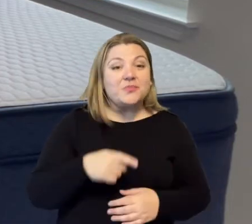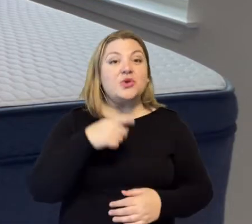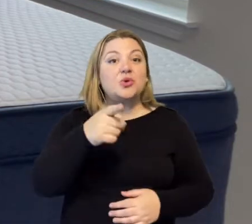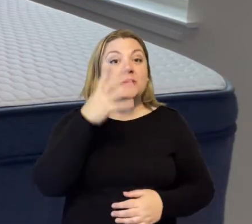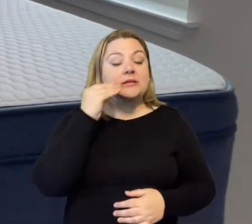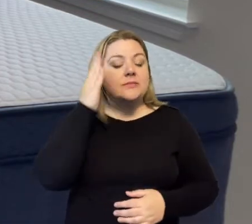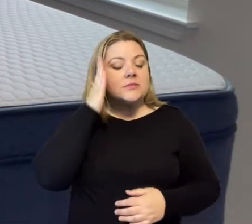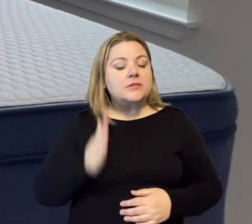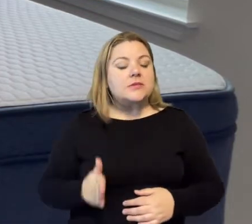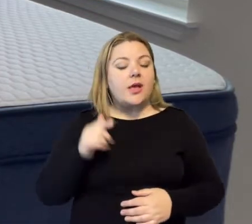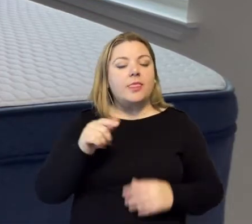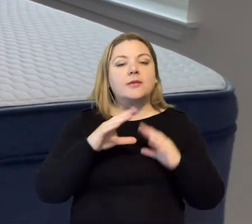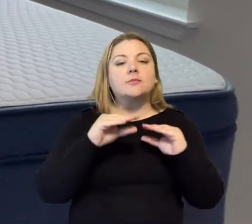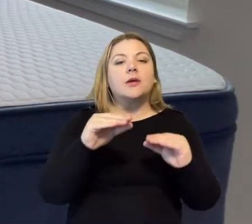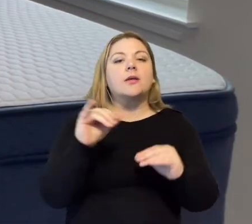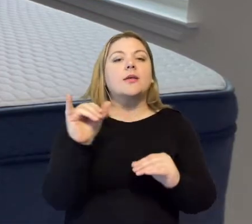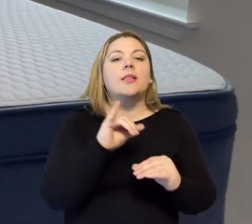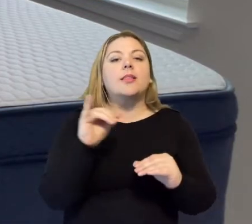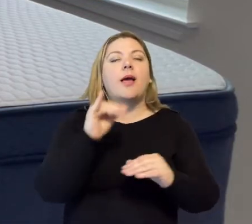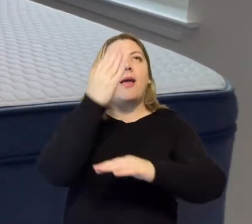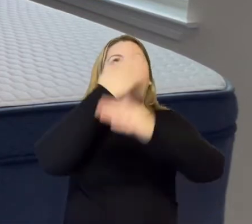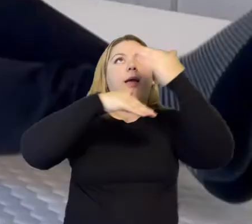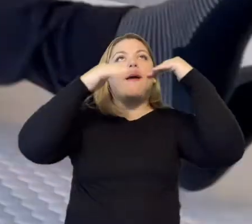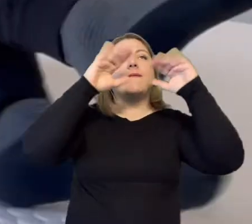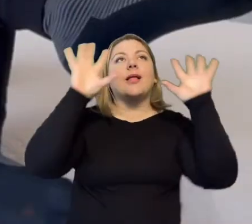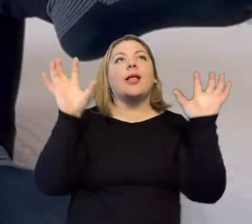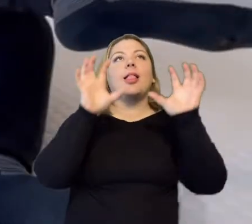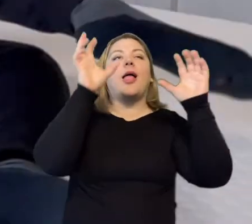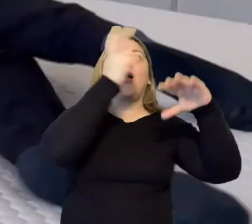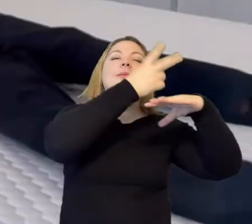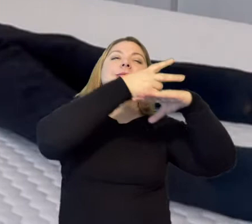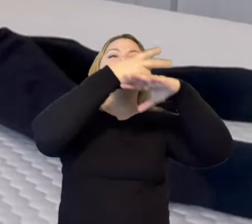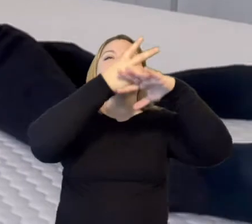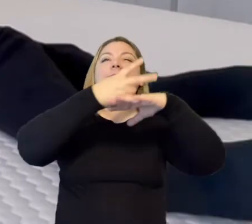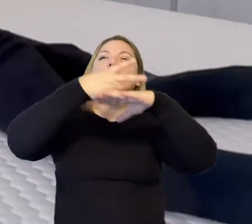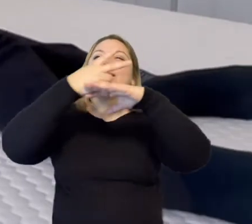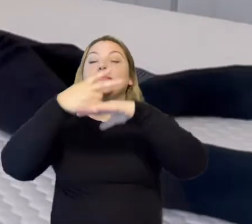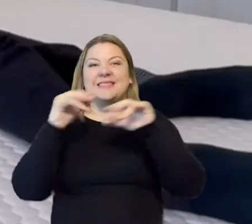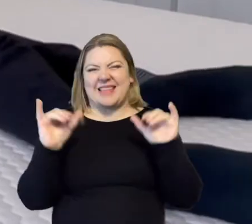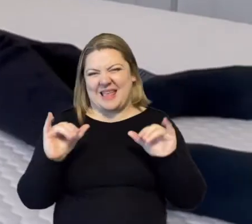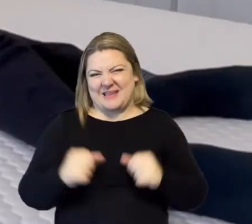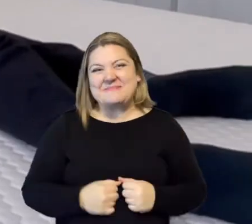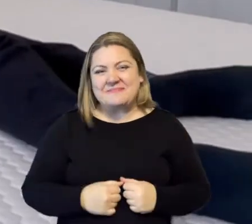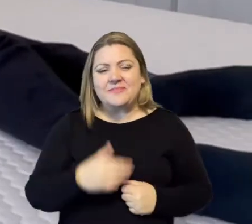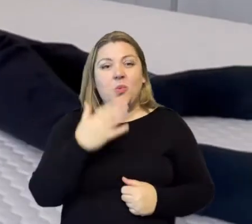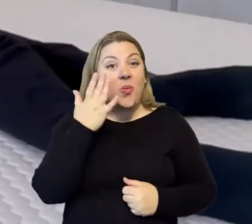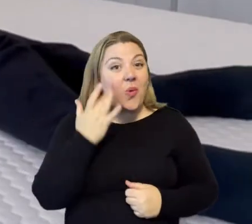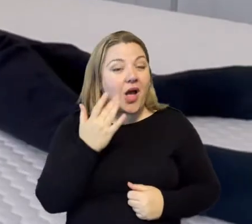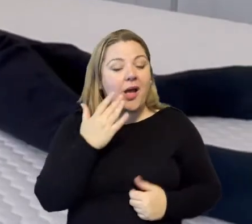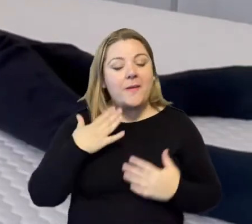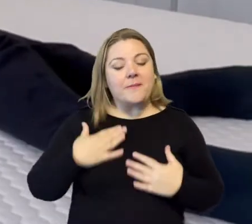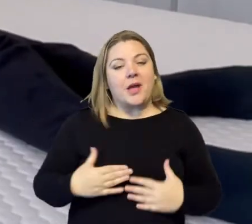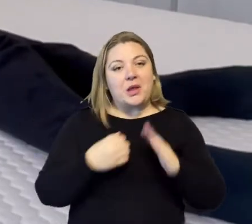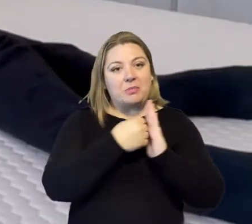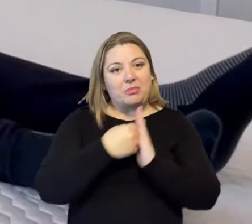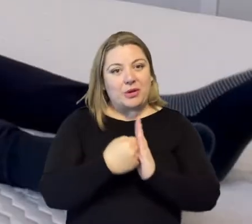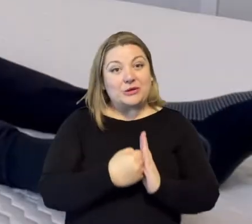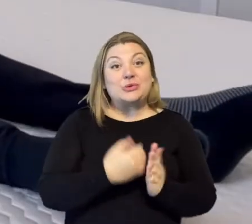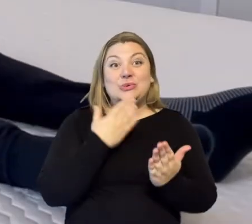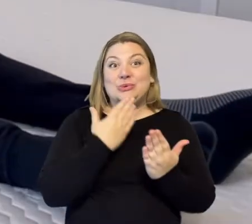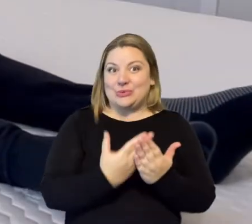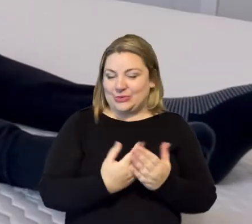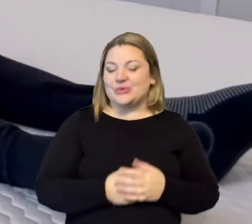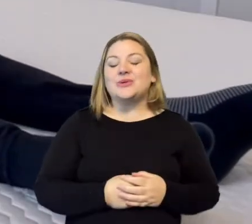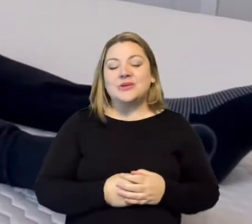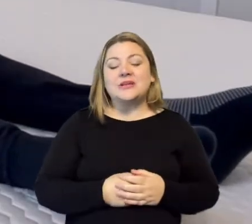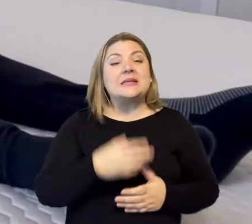heaven. It is really, really good for pressure relief, like I said before. I think it will also do well for back sleepers. However,